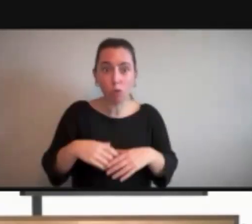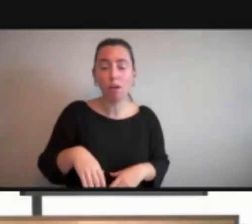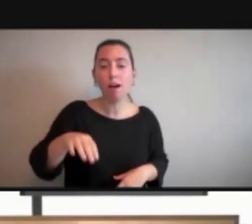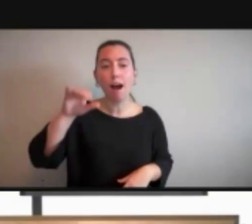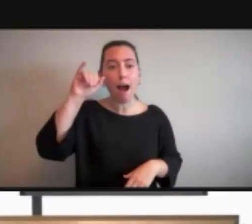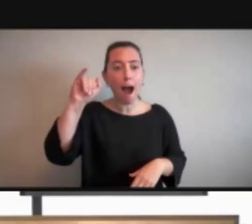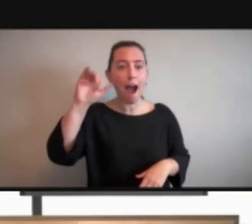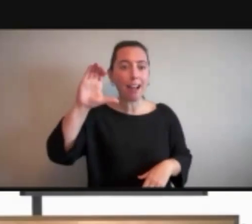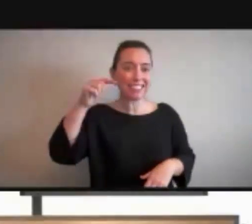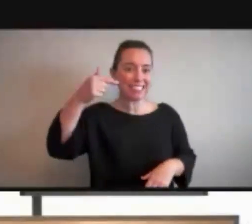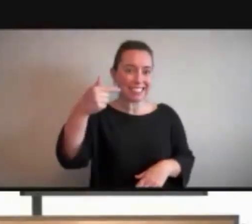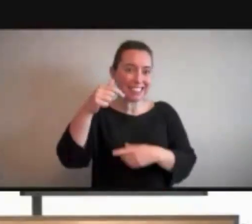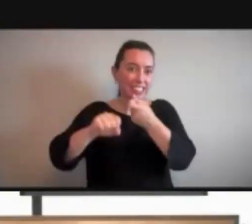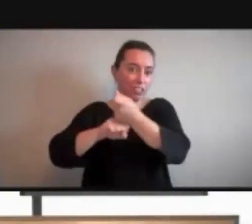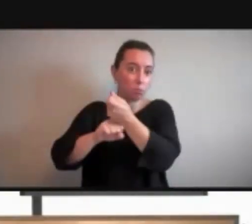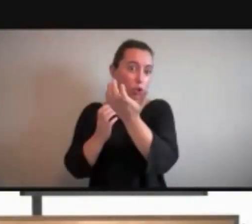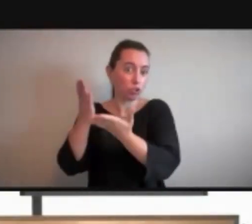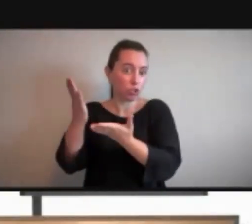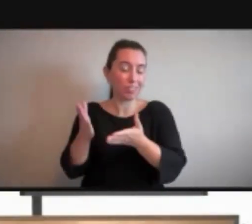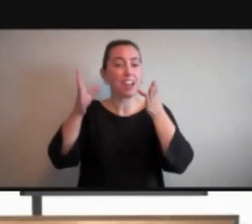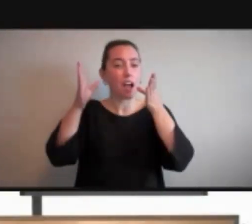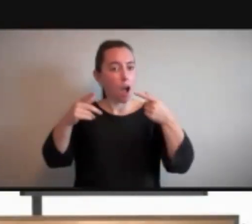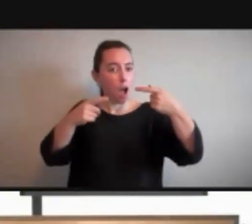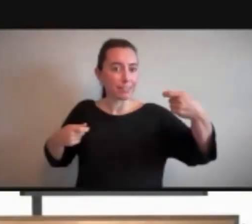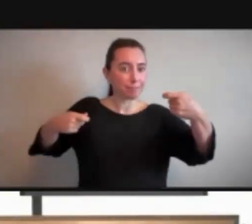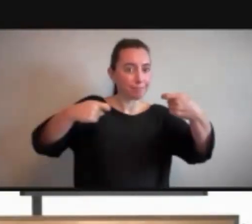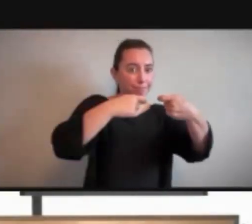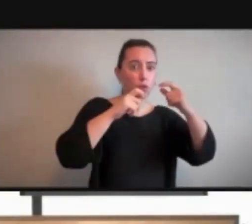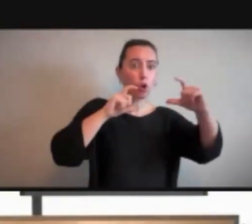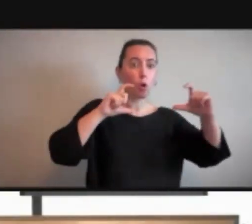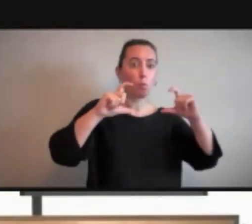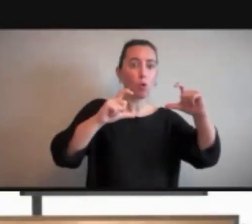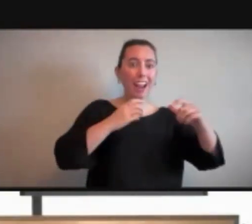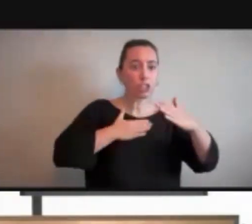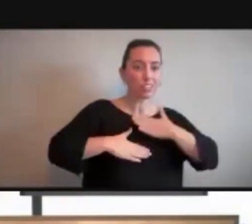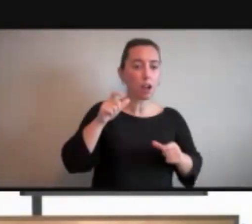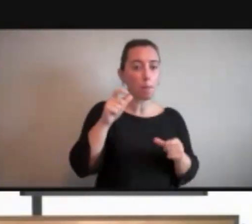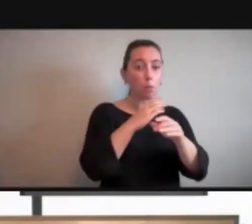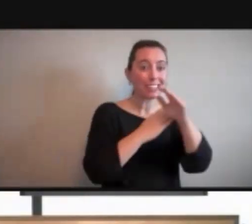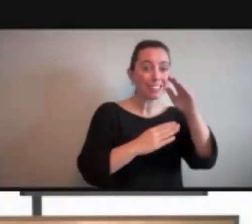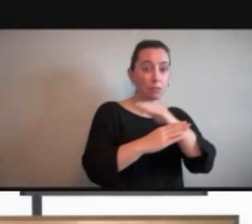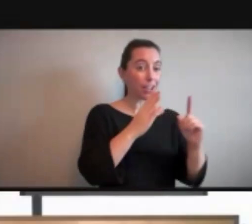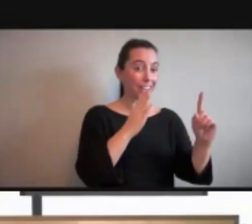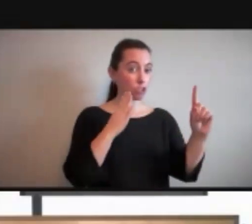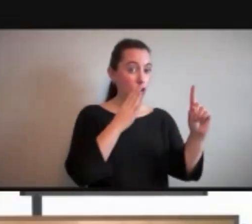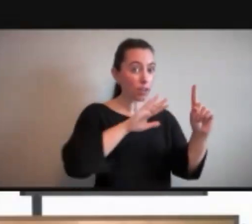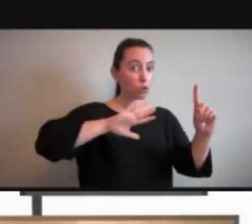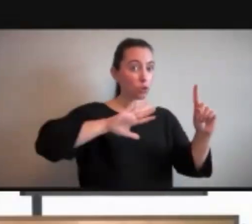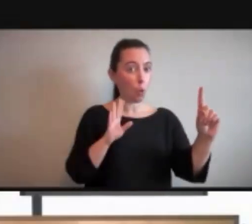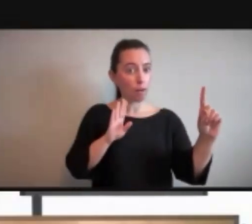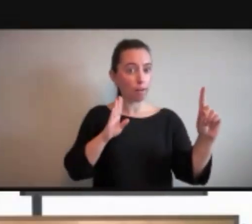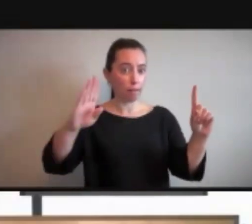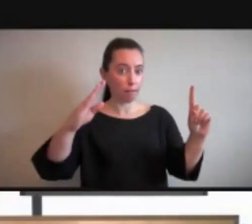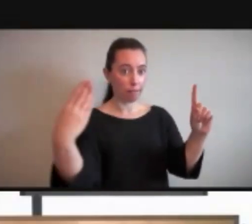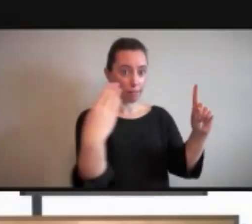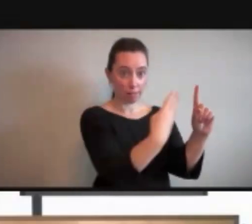shall accommodate the communication needs of individuals with disabilities, either directly or through a referral point. Basically,